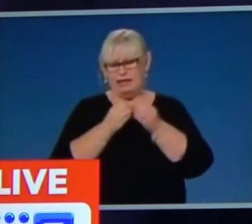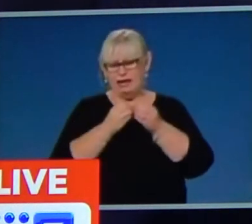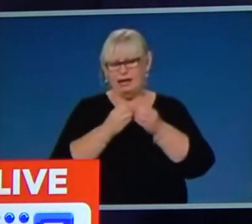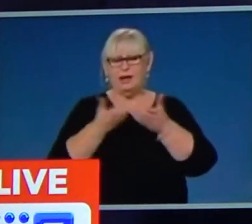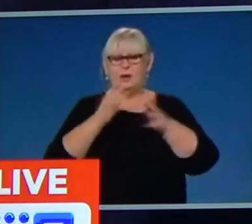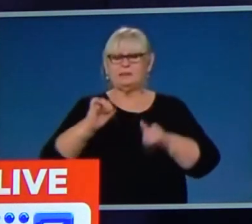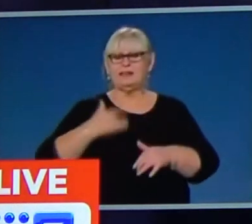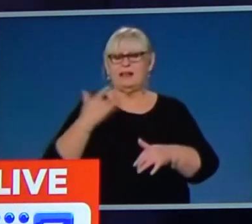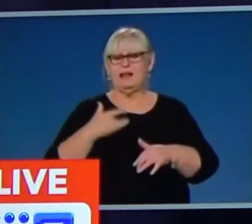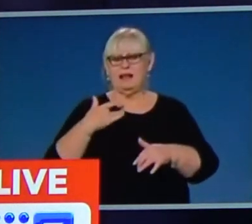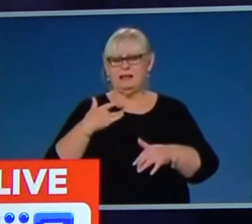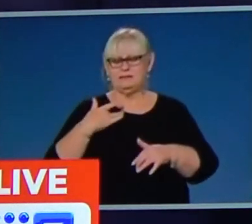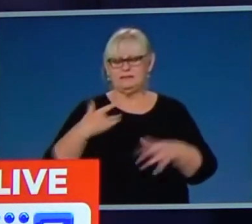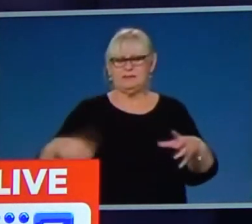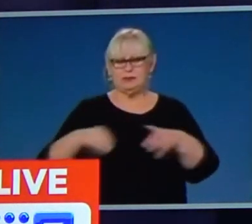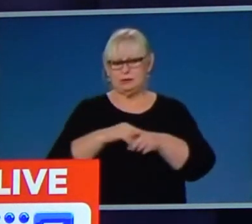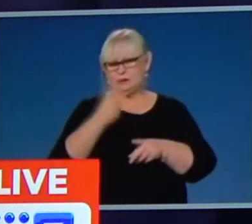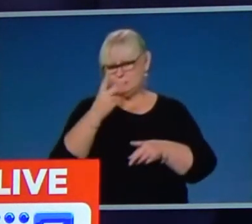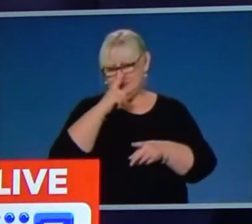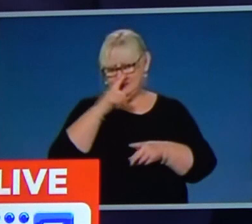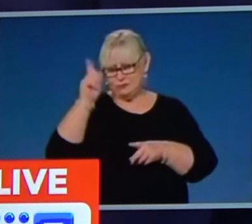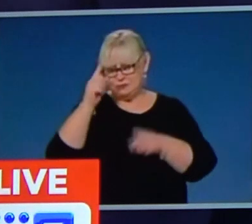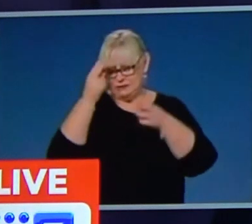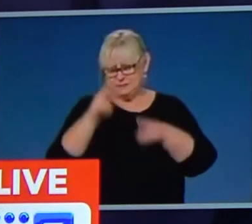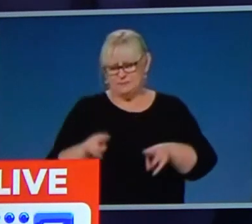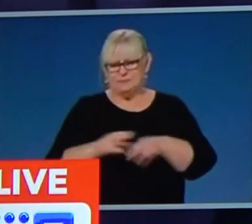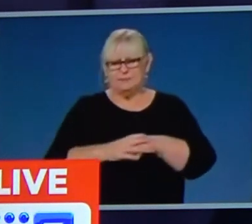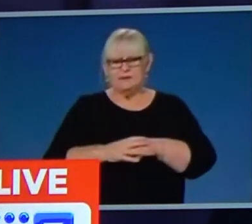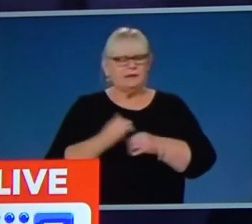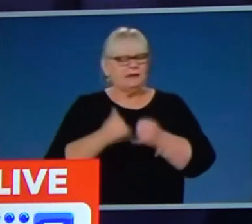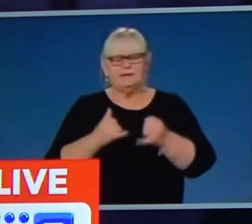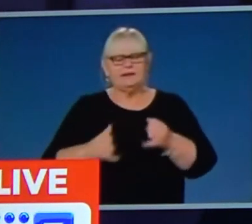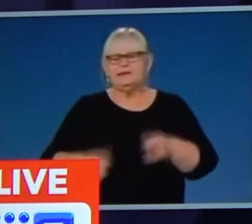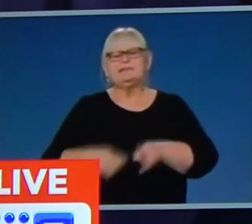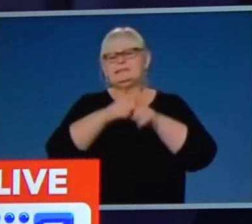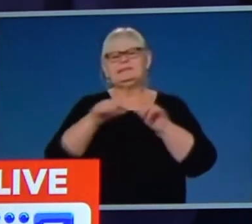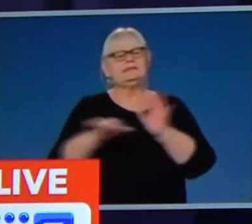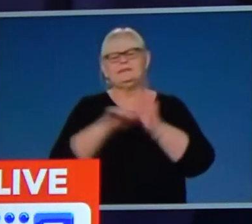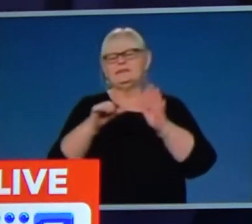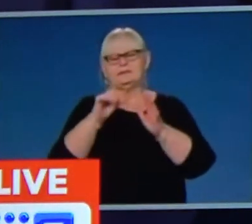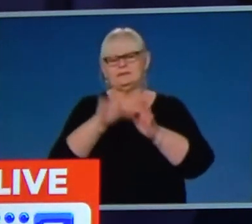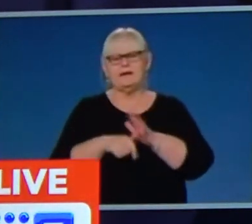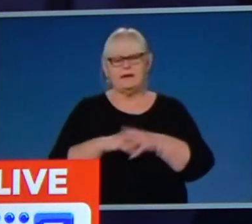their lives, including 2 today. This is a very difficult time.